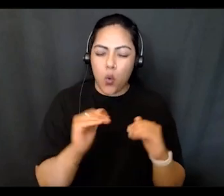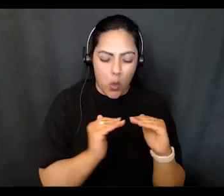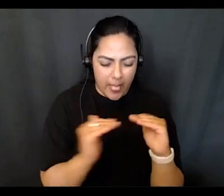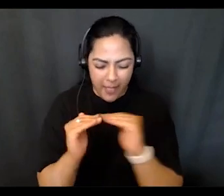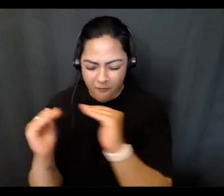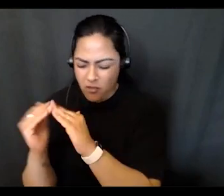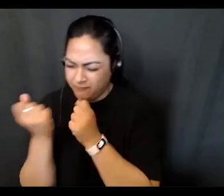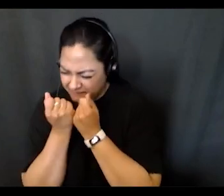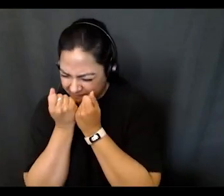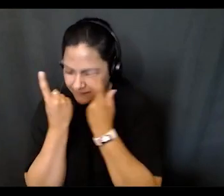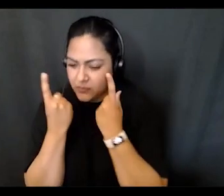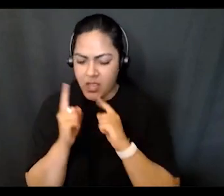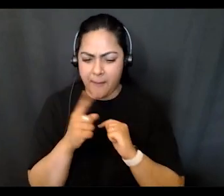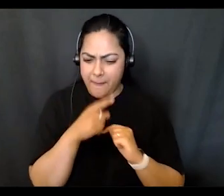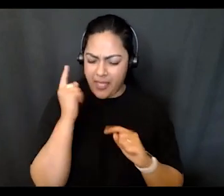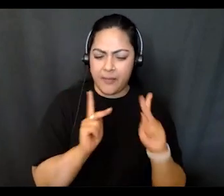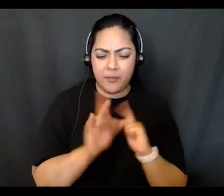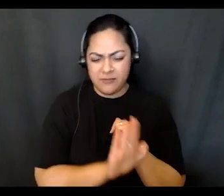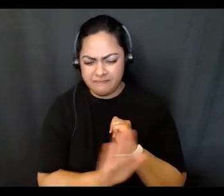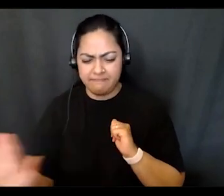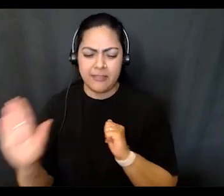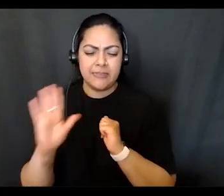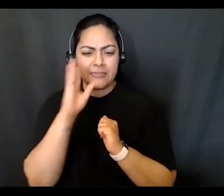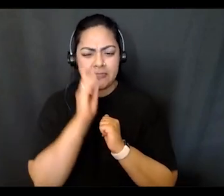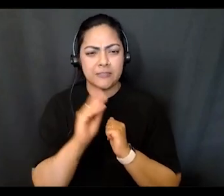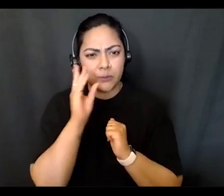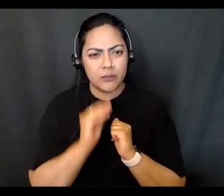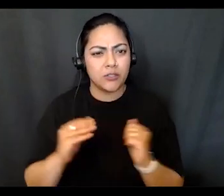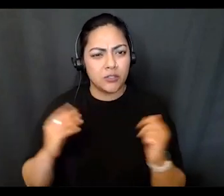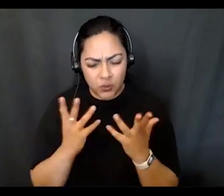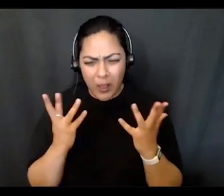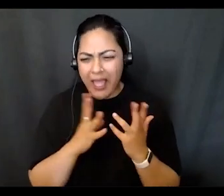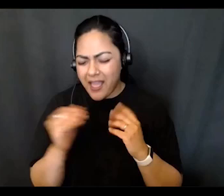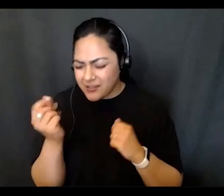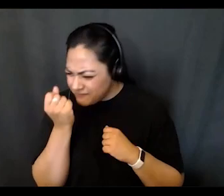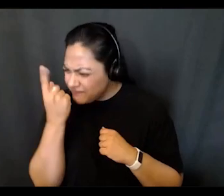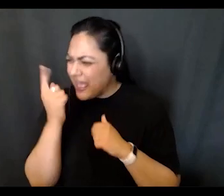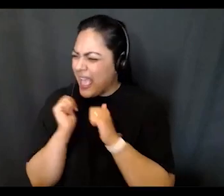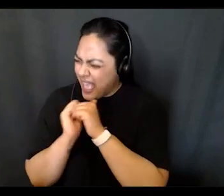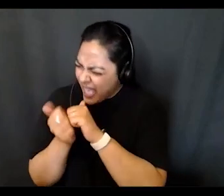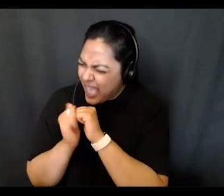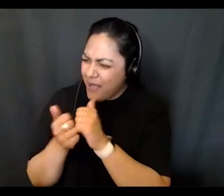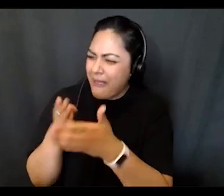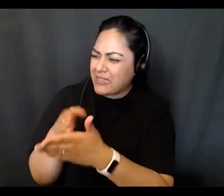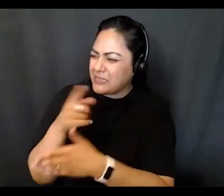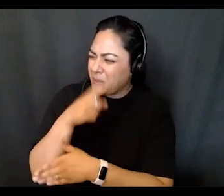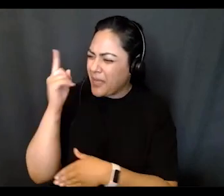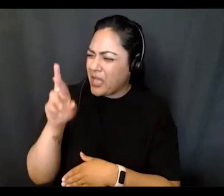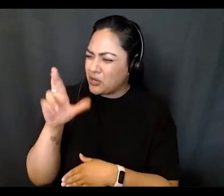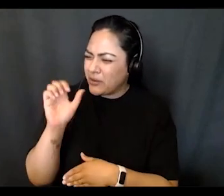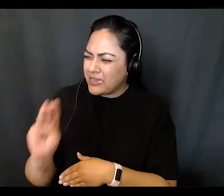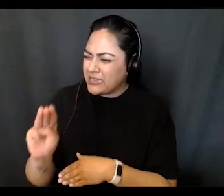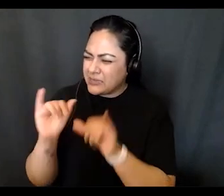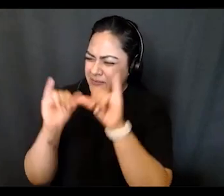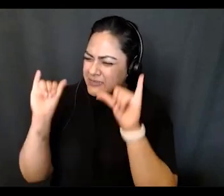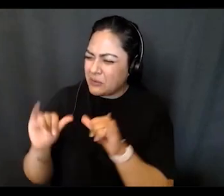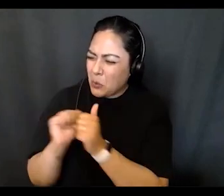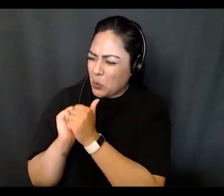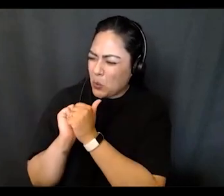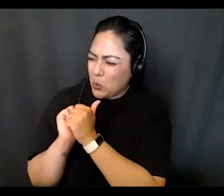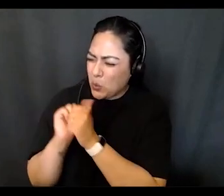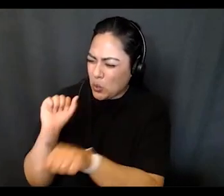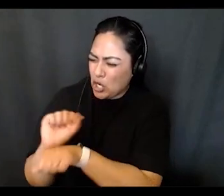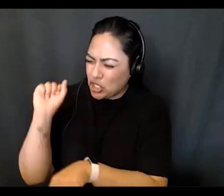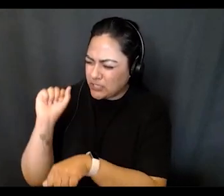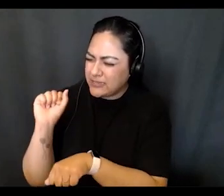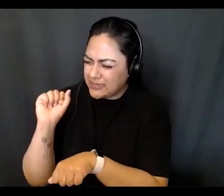of Black people and therefore essentially understand how anti-Black racism works to create health disparities. So folks are like, okay,